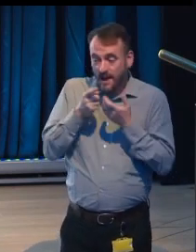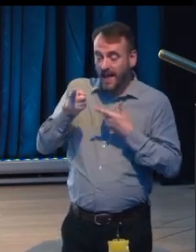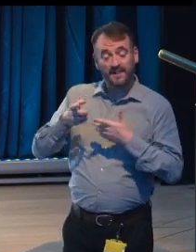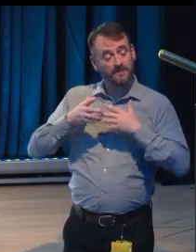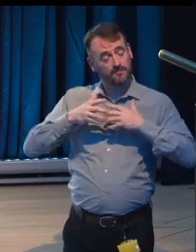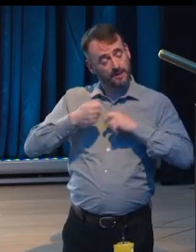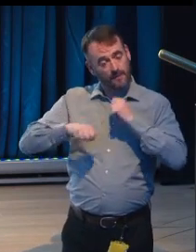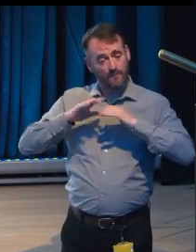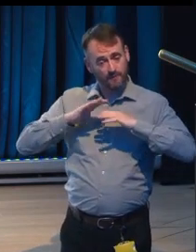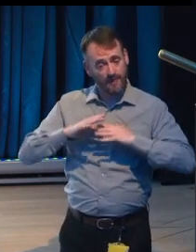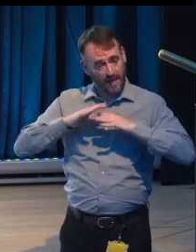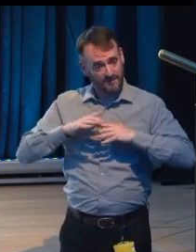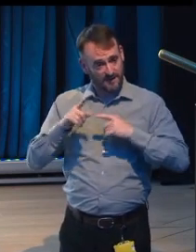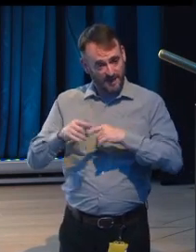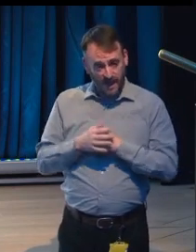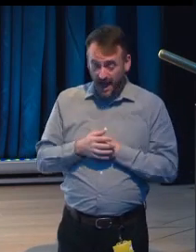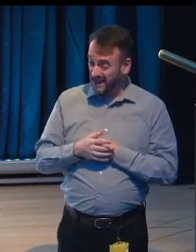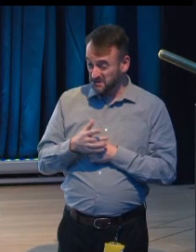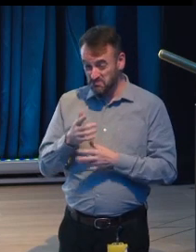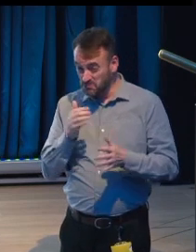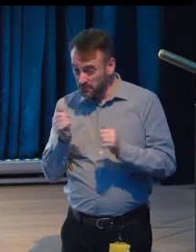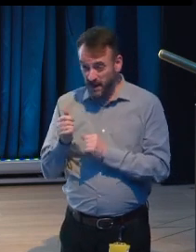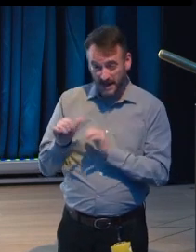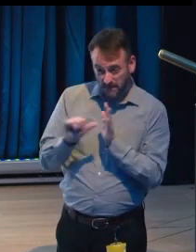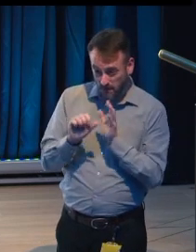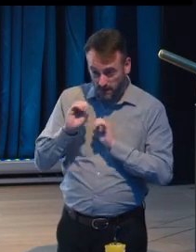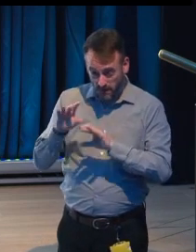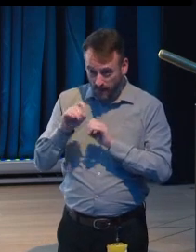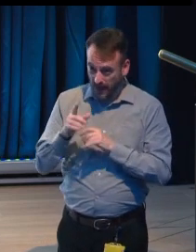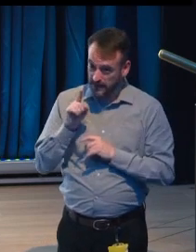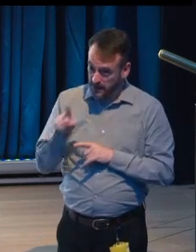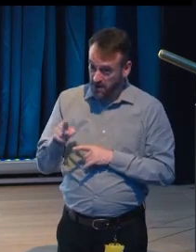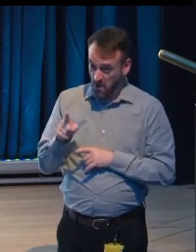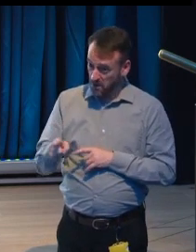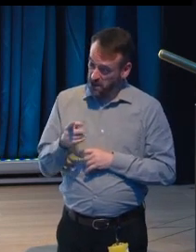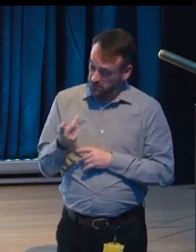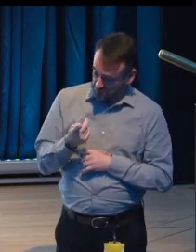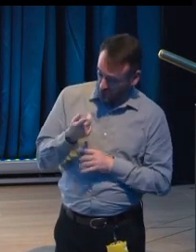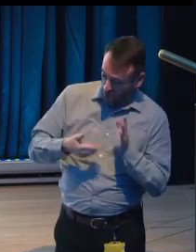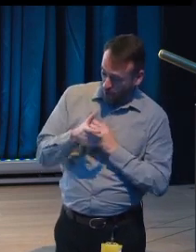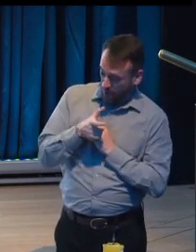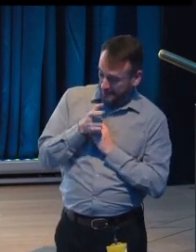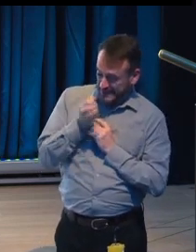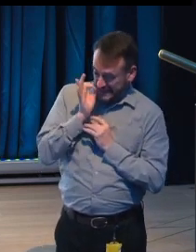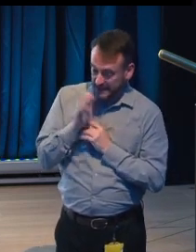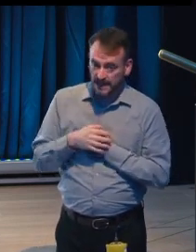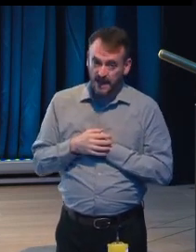can be, especially around difficult feedback, just by introducing a cup of tea and an informal session.